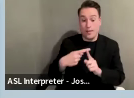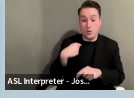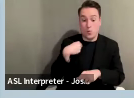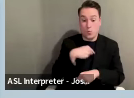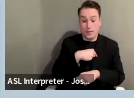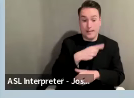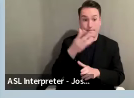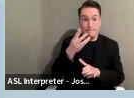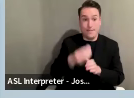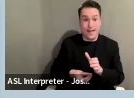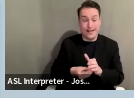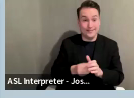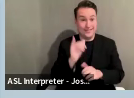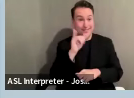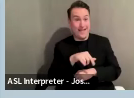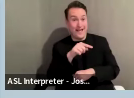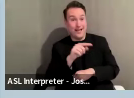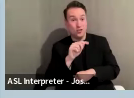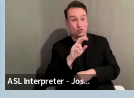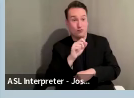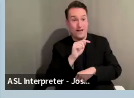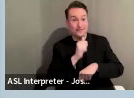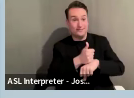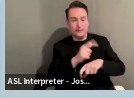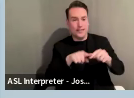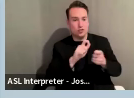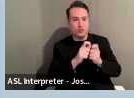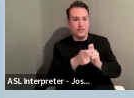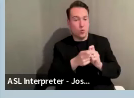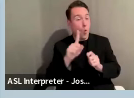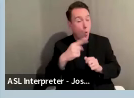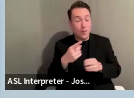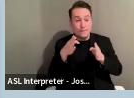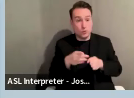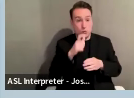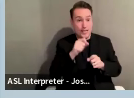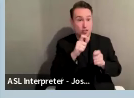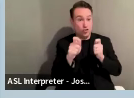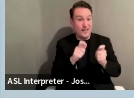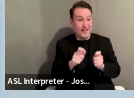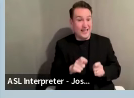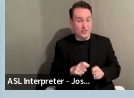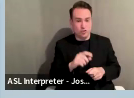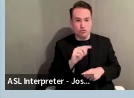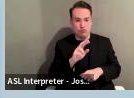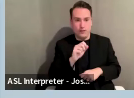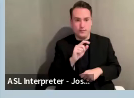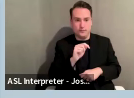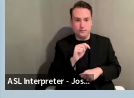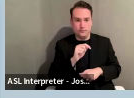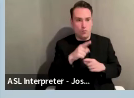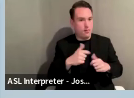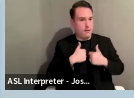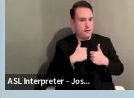unchangeable, because the only person who was able to change the trust was us. Okay, it's all ours while we're alive. And even when we're